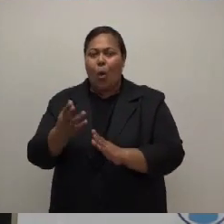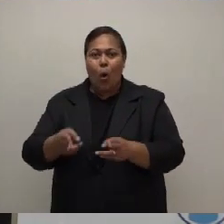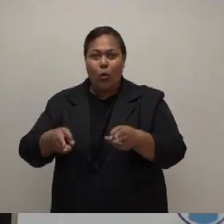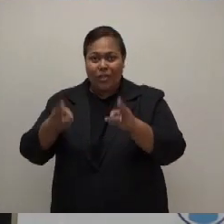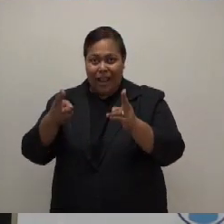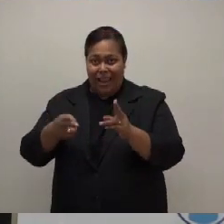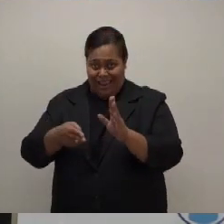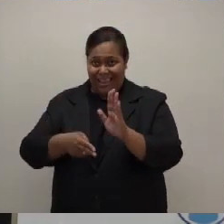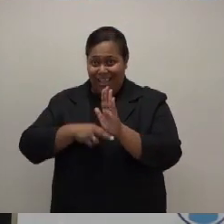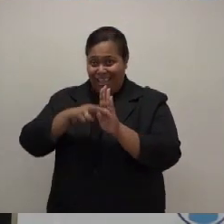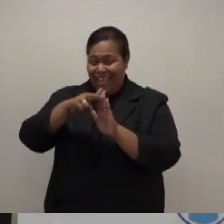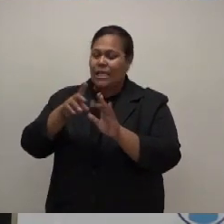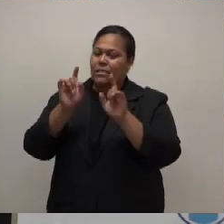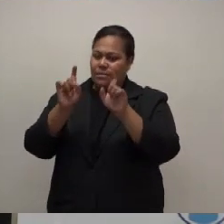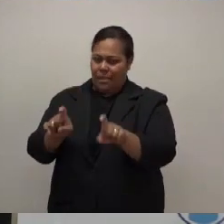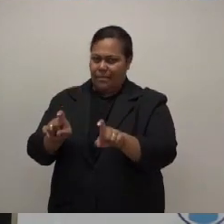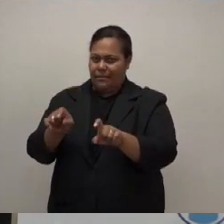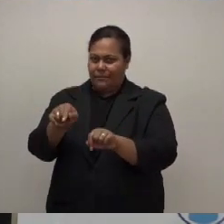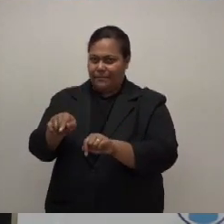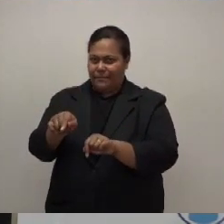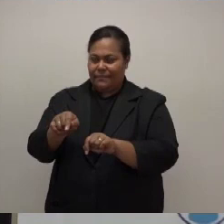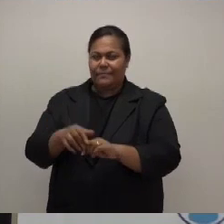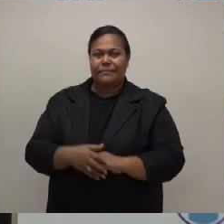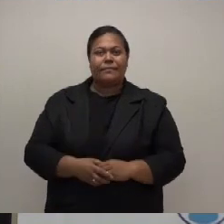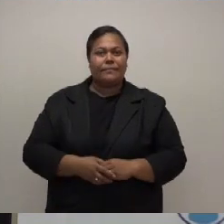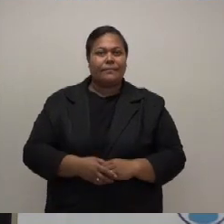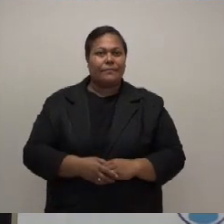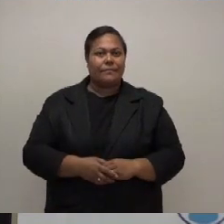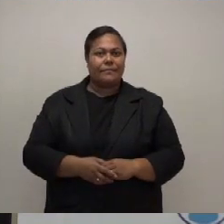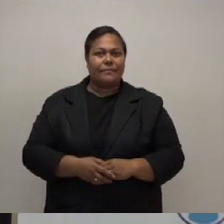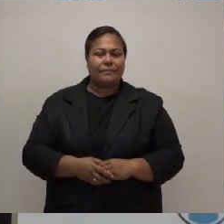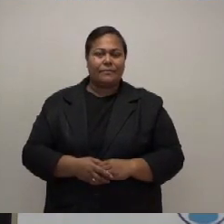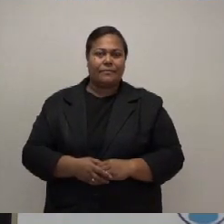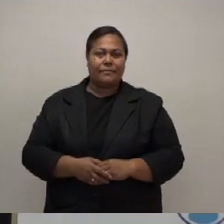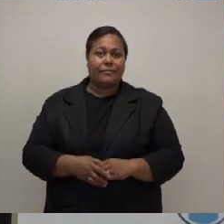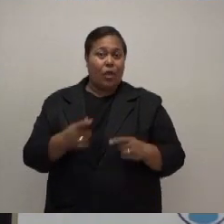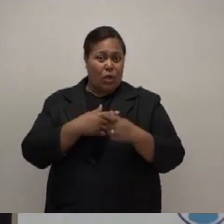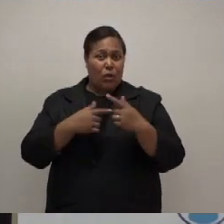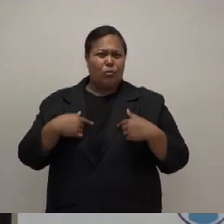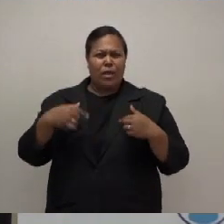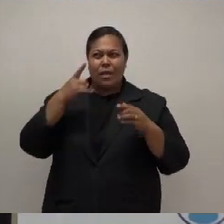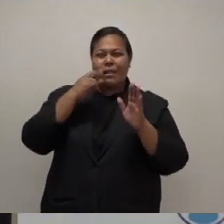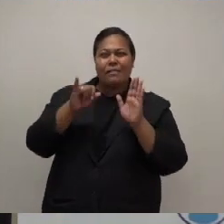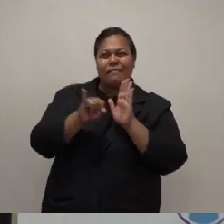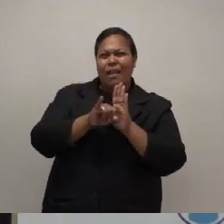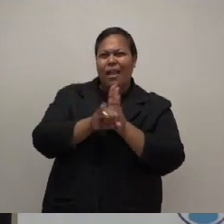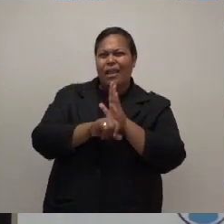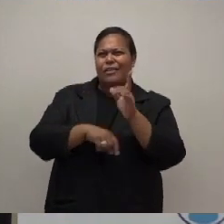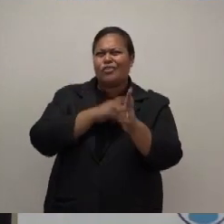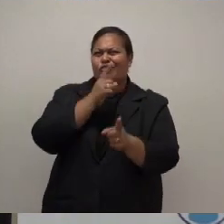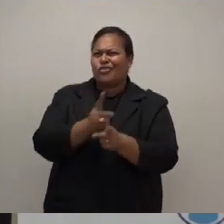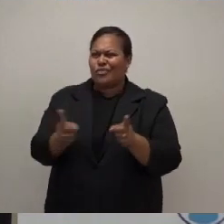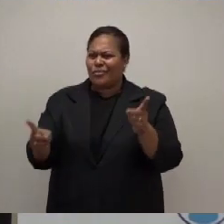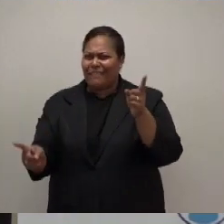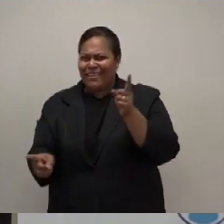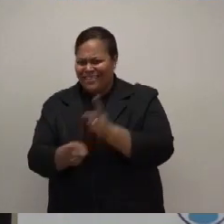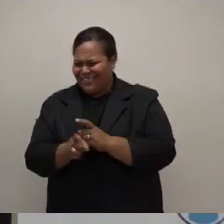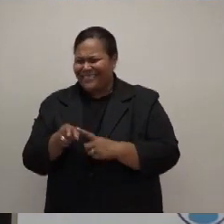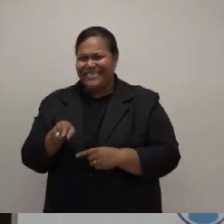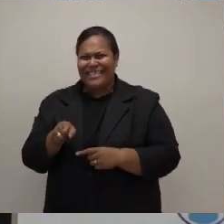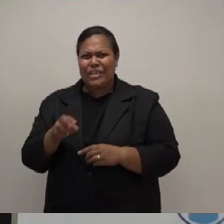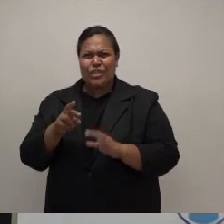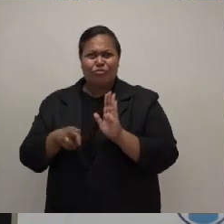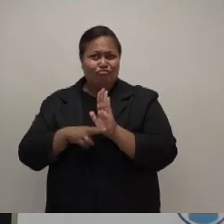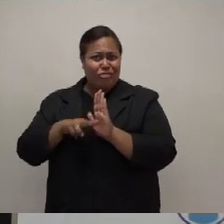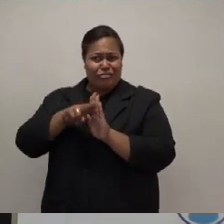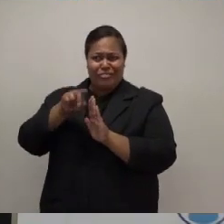remain throughout their stay. We are currently identifying geographically isolated resorts that